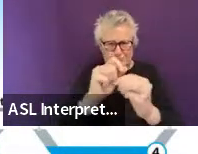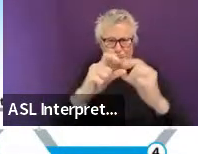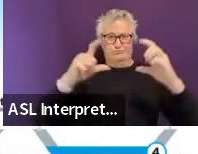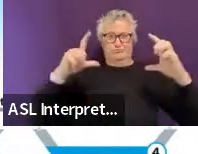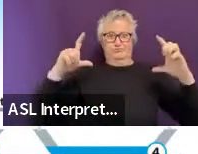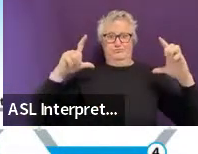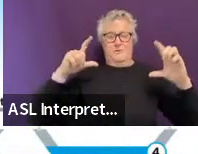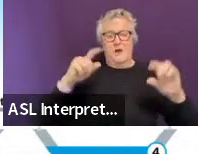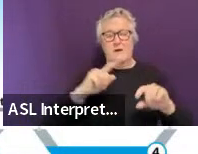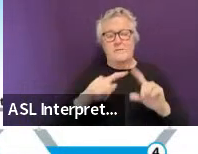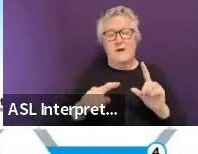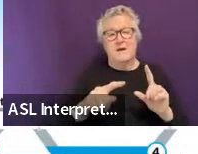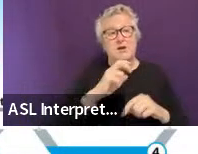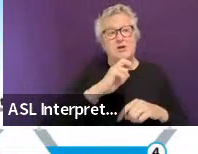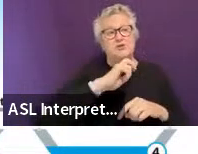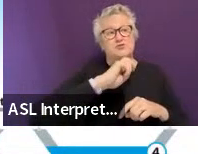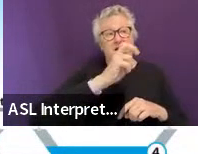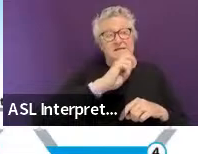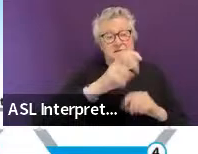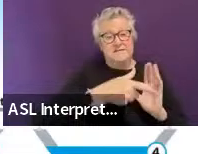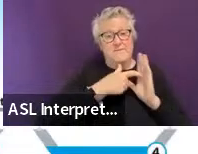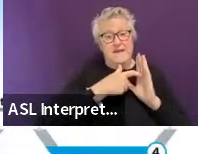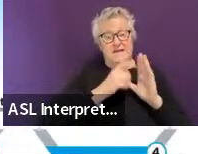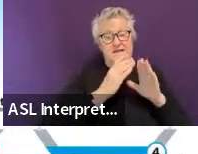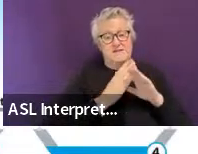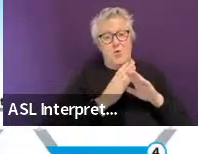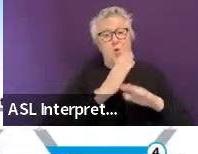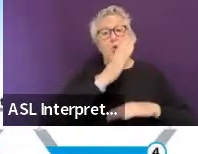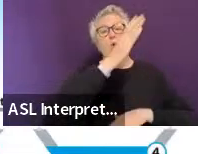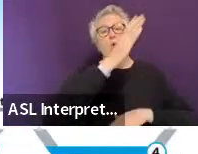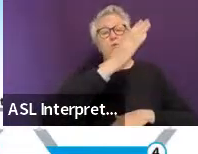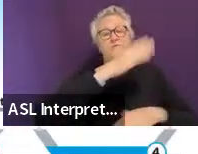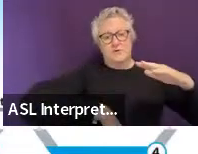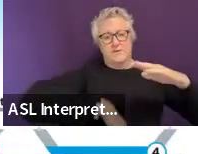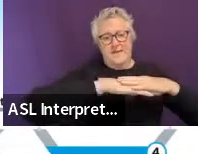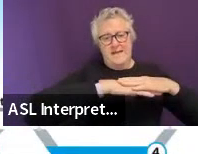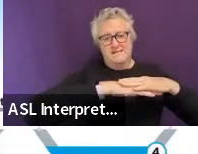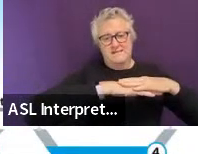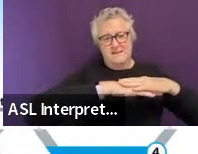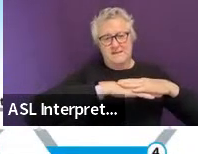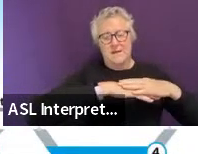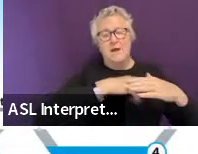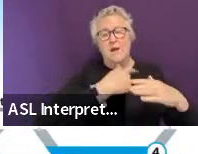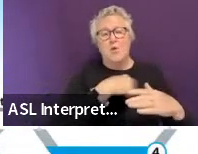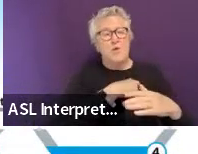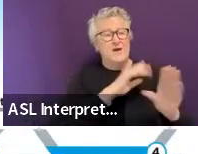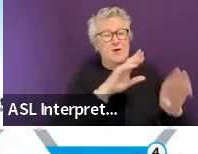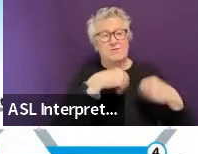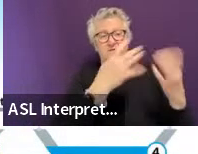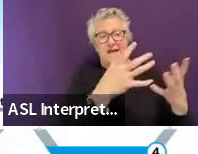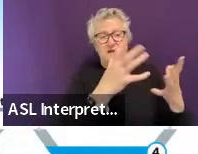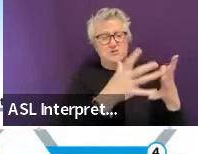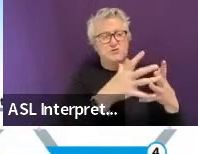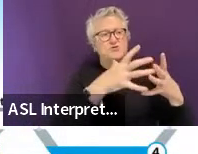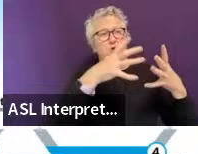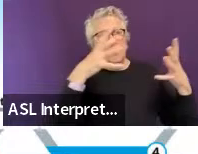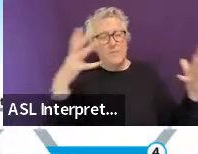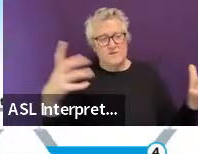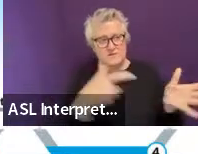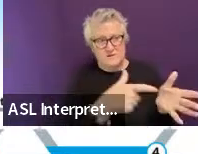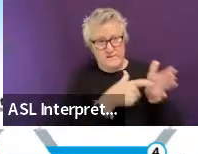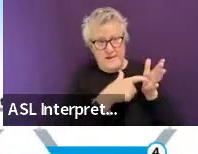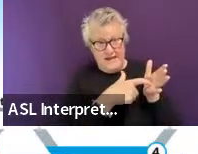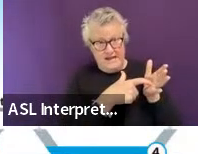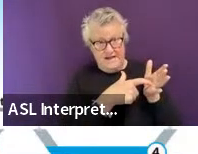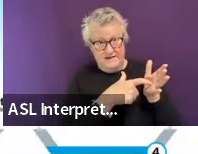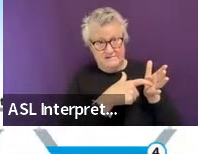transit demand is over capacity in these. We're providing so much demand that it's more than what can be served. So there's a